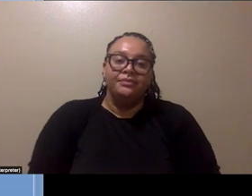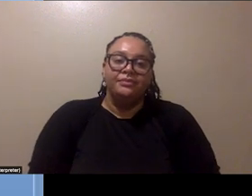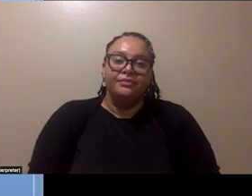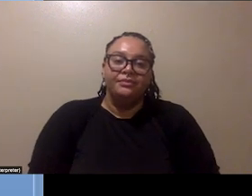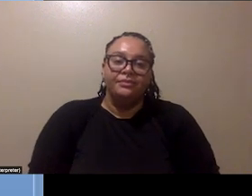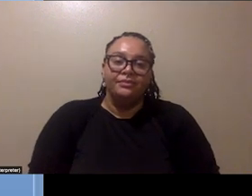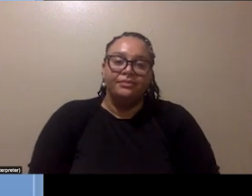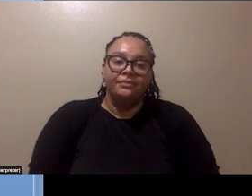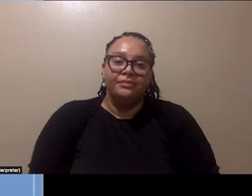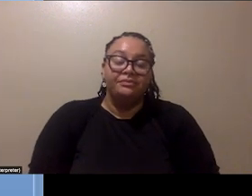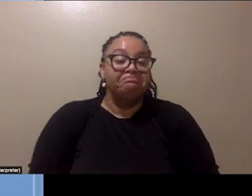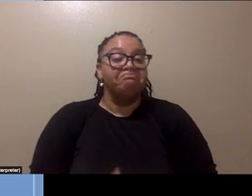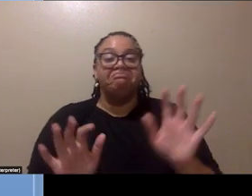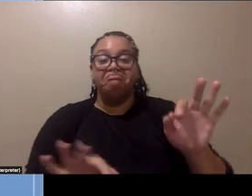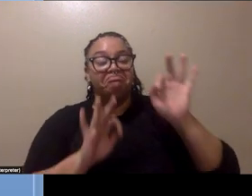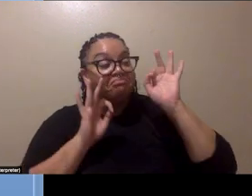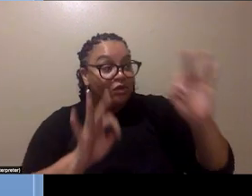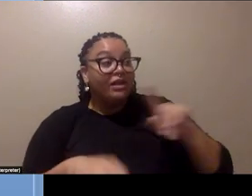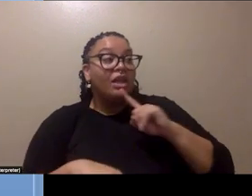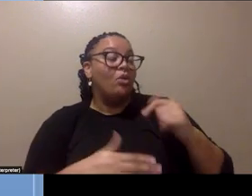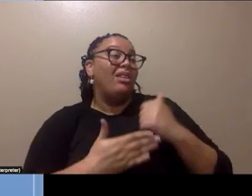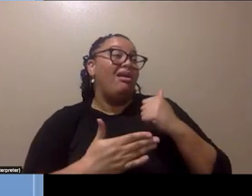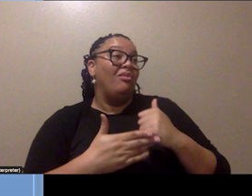They really help everyone in the forest.